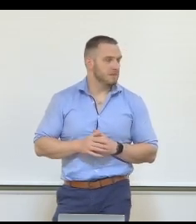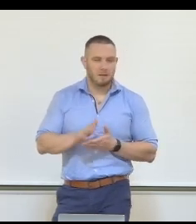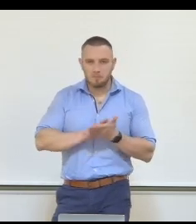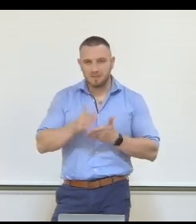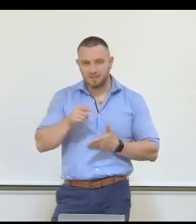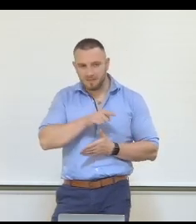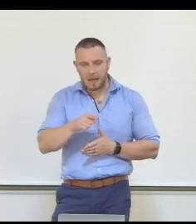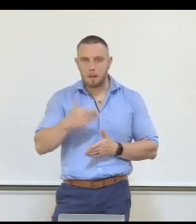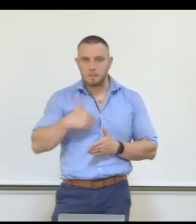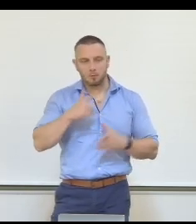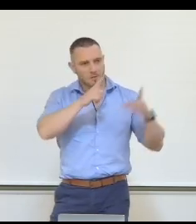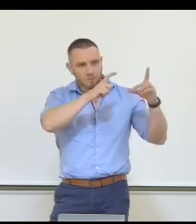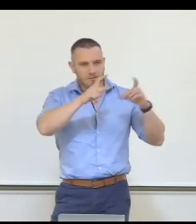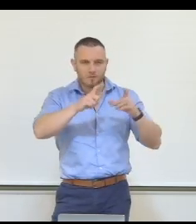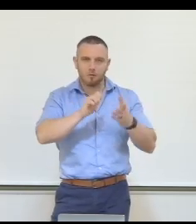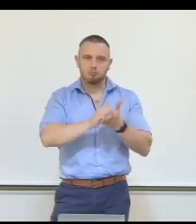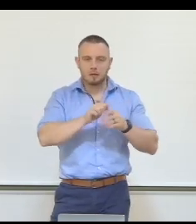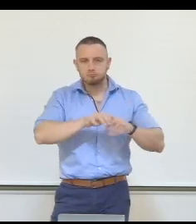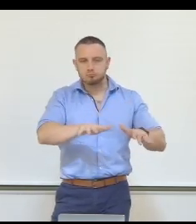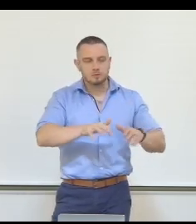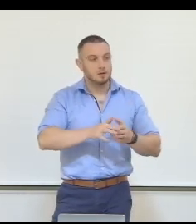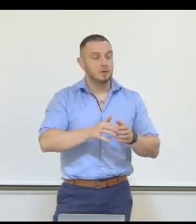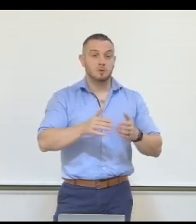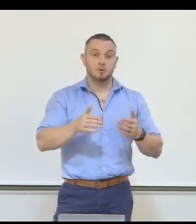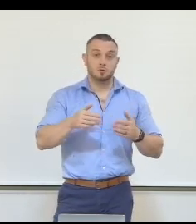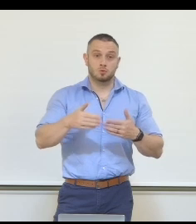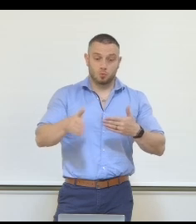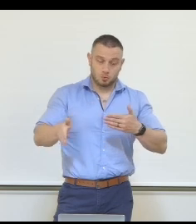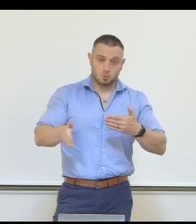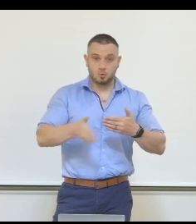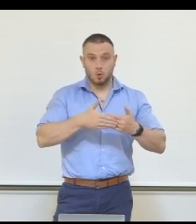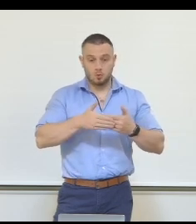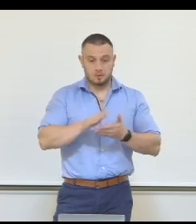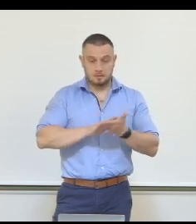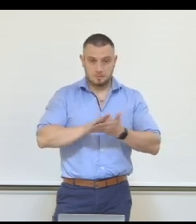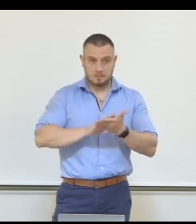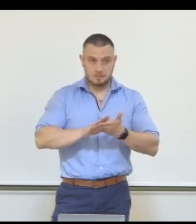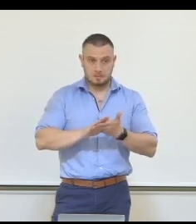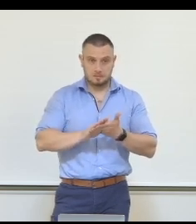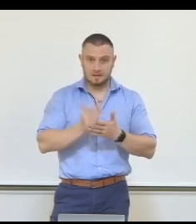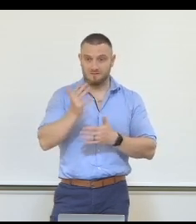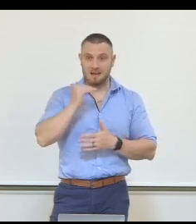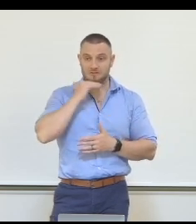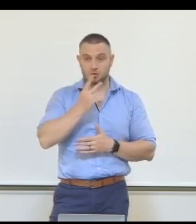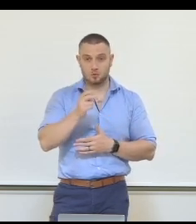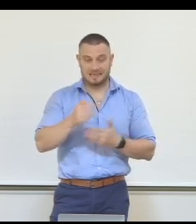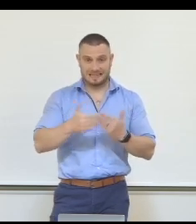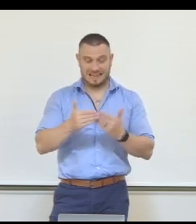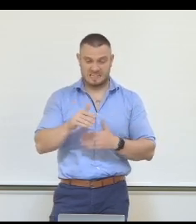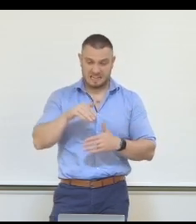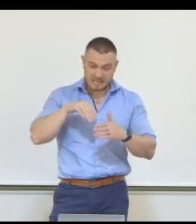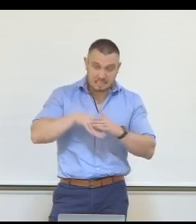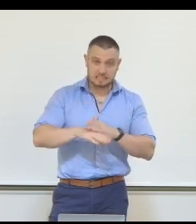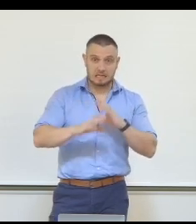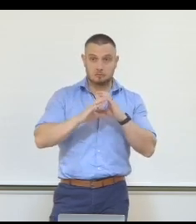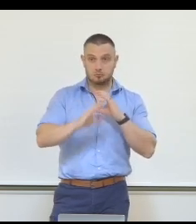be invited. This door was closed and sealed, and we spent the rest of those 520 days